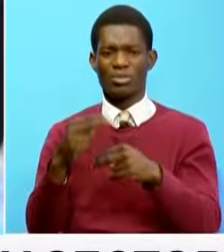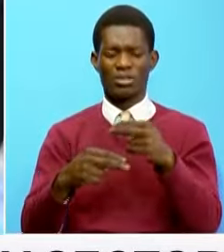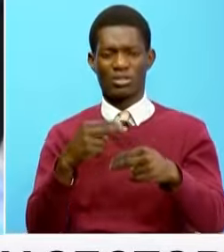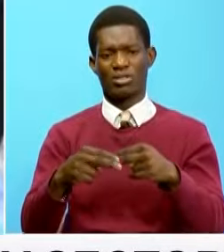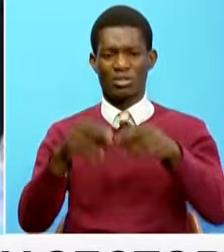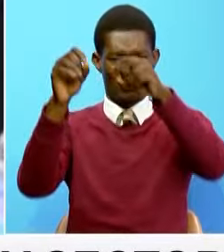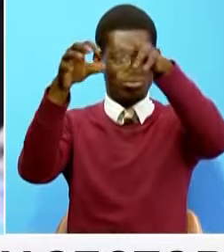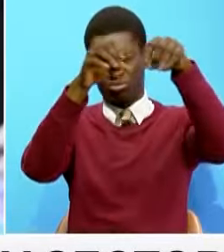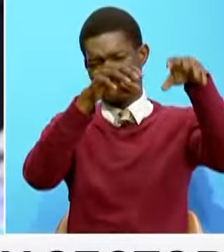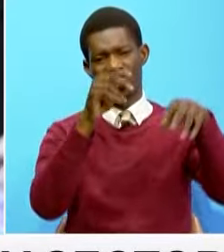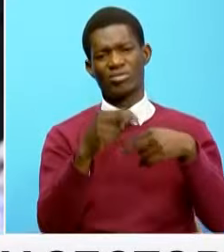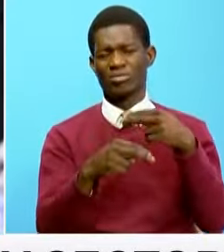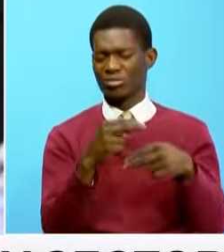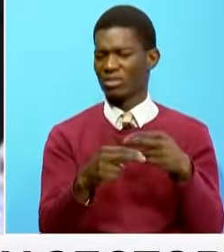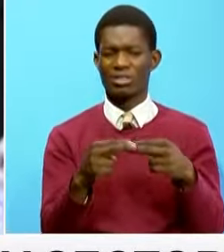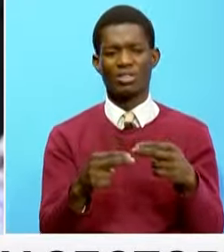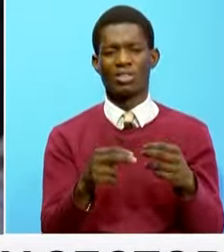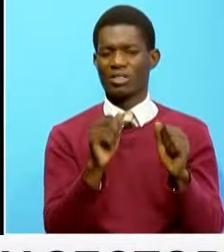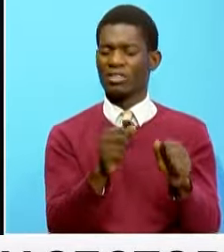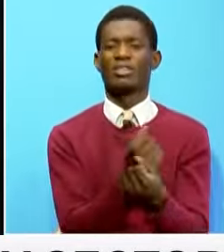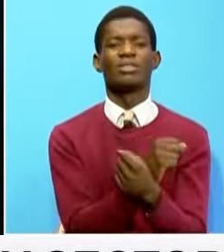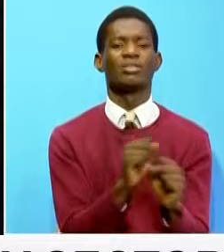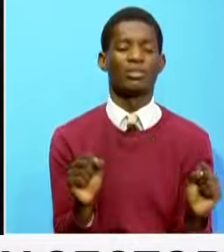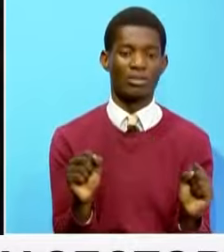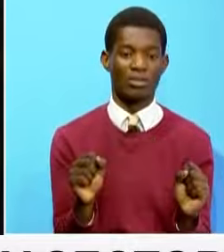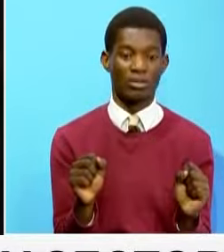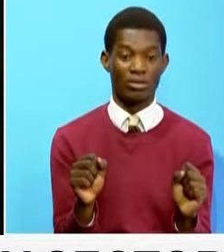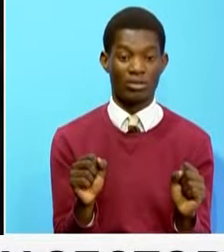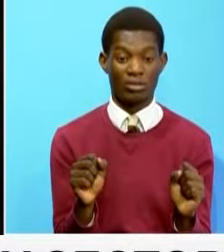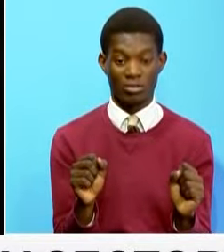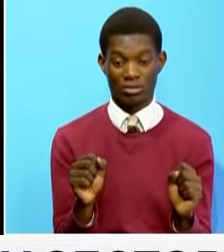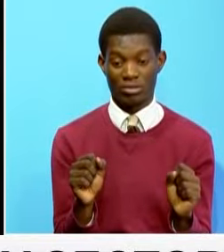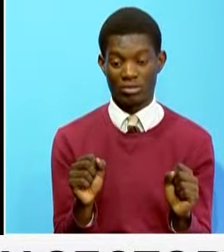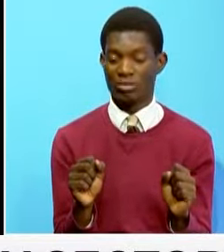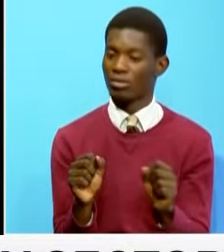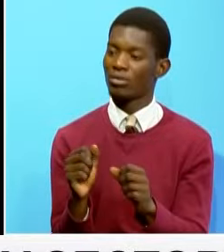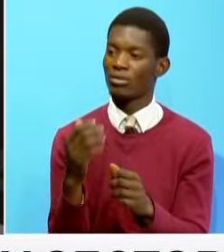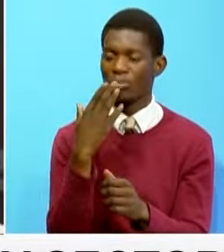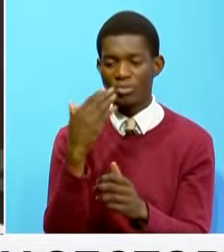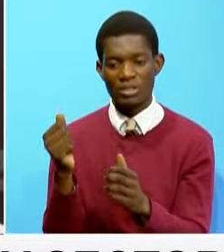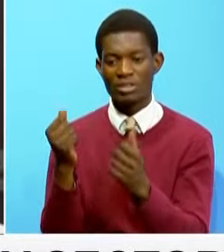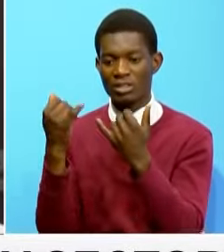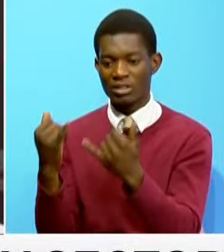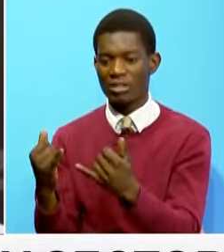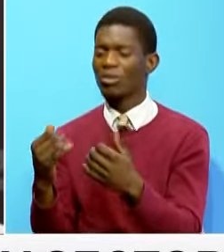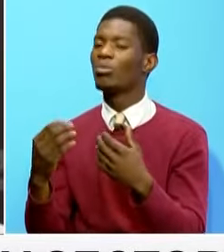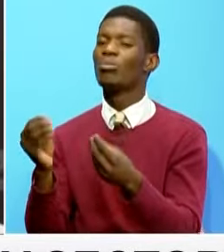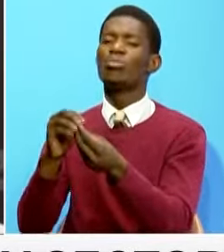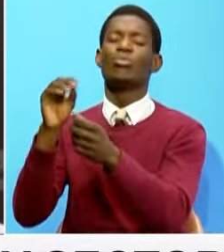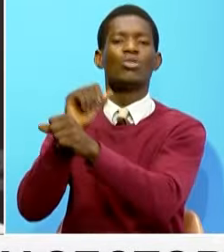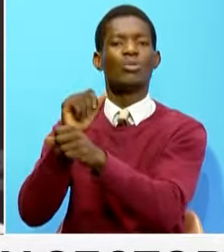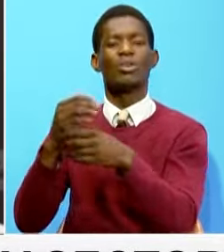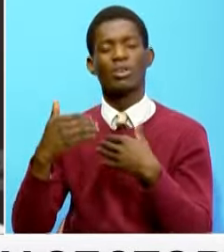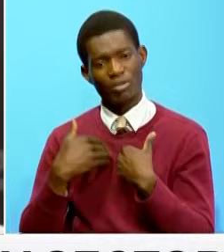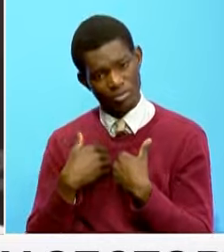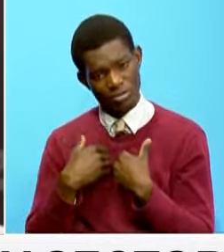going to create more jobs? If we went the wind direction, don't you think that that wind space is going to create a lot more jobs? So what we need to